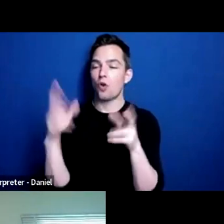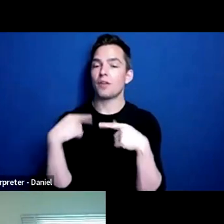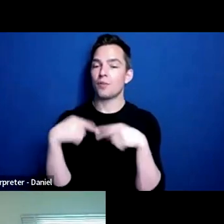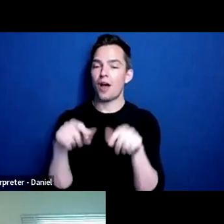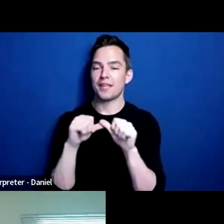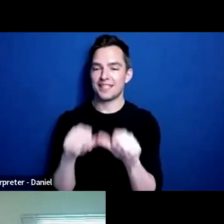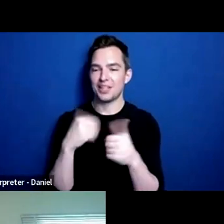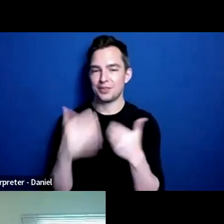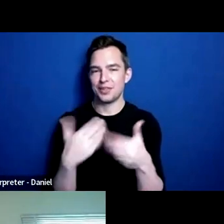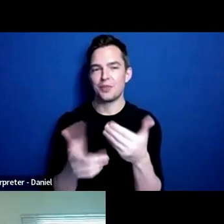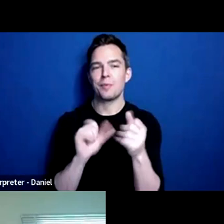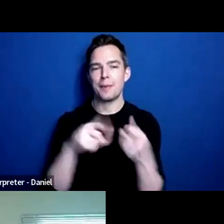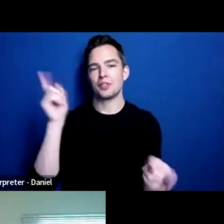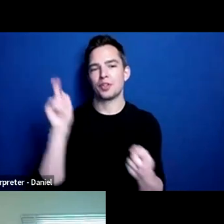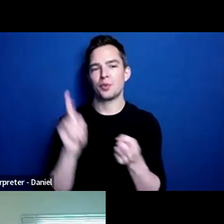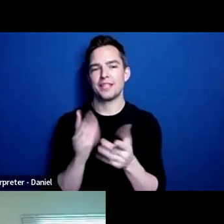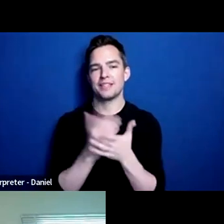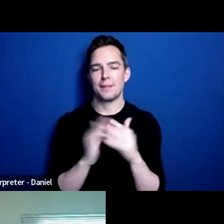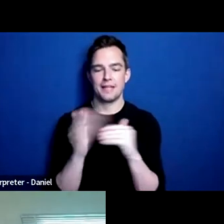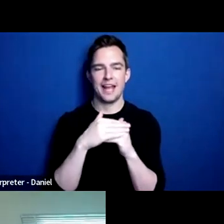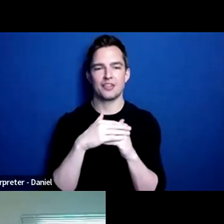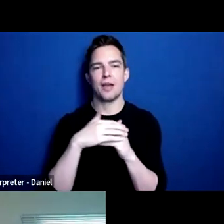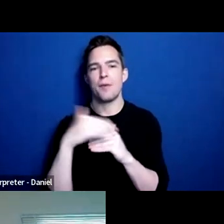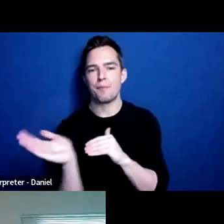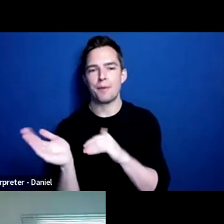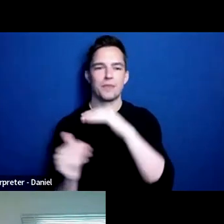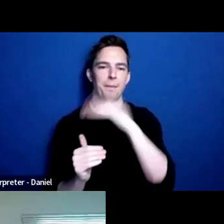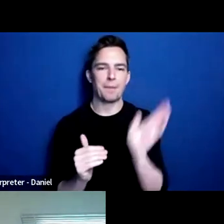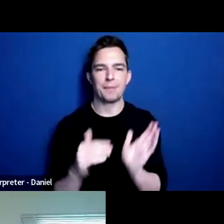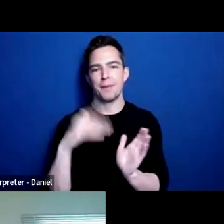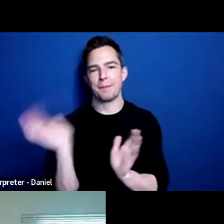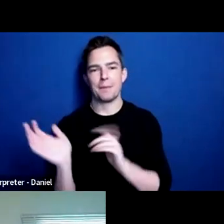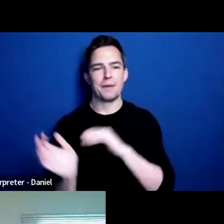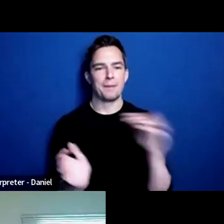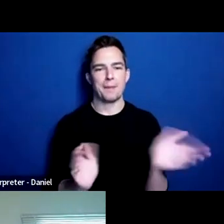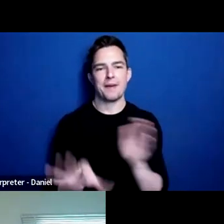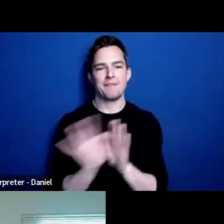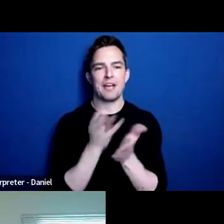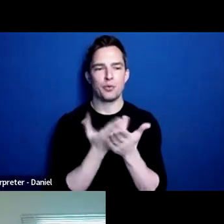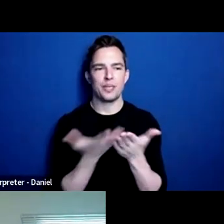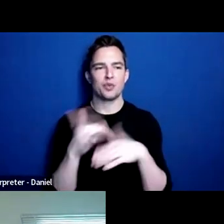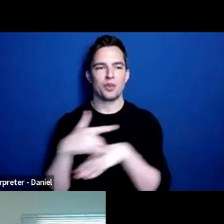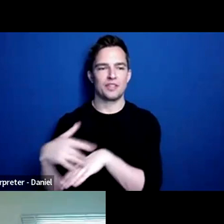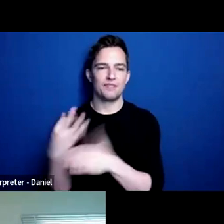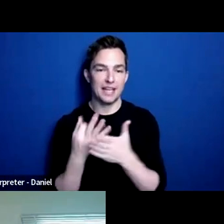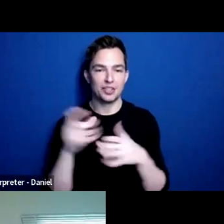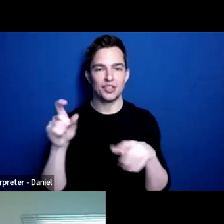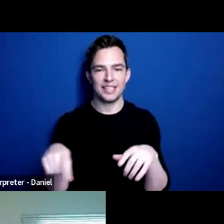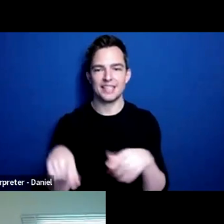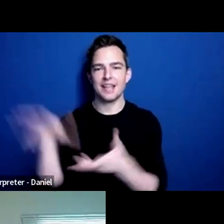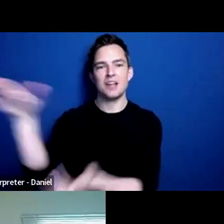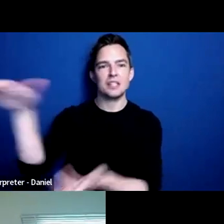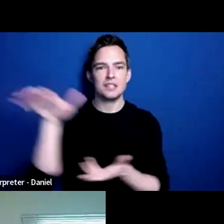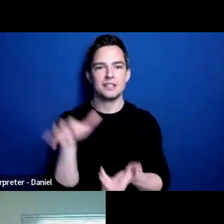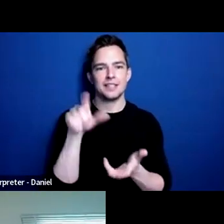continue, we'll be able to decrease some of these layers as we get the resources and the financial funding that is so needed, right?